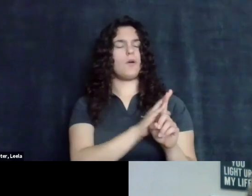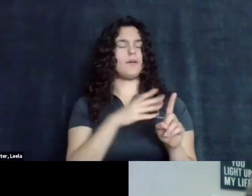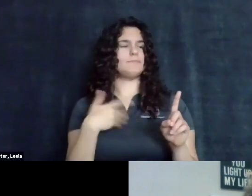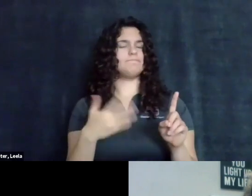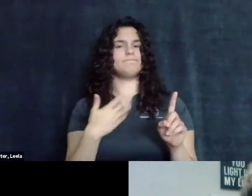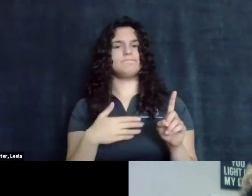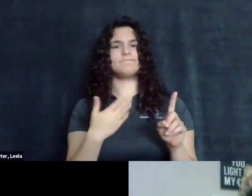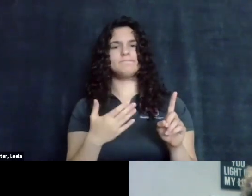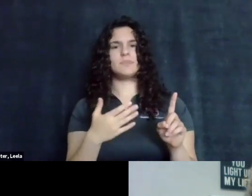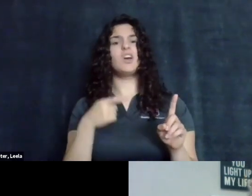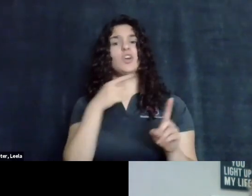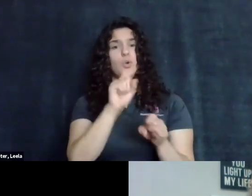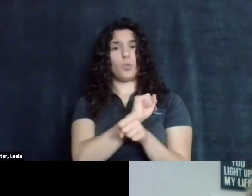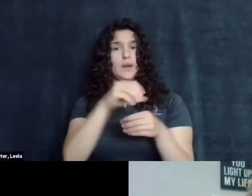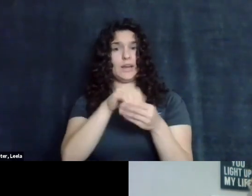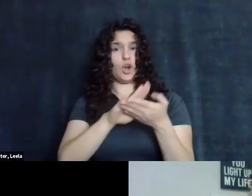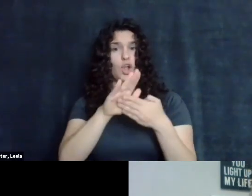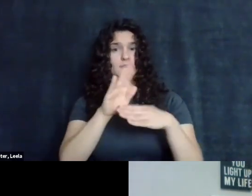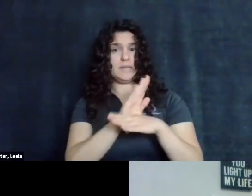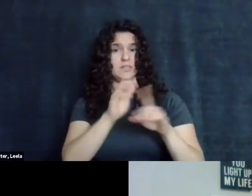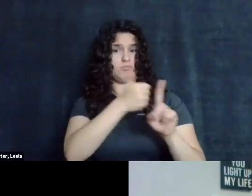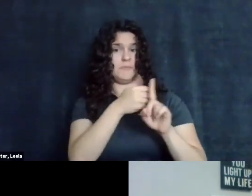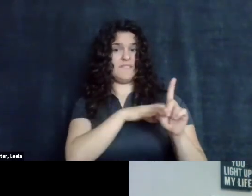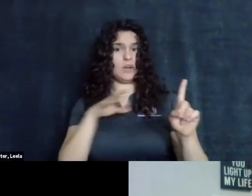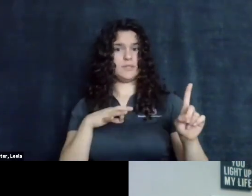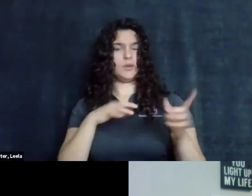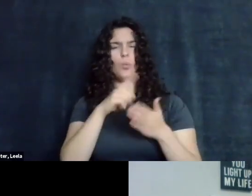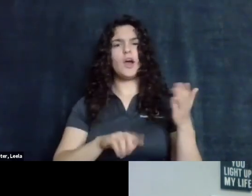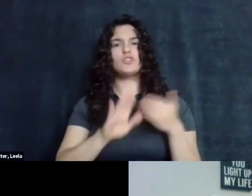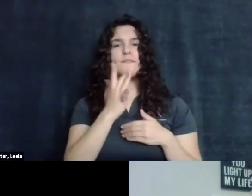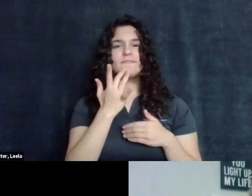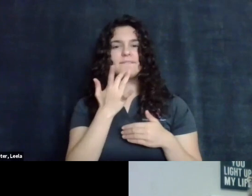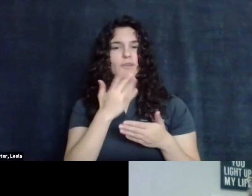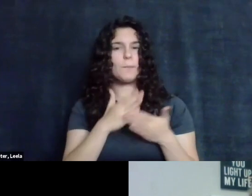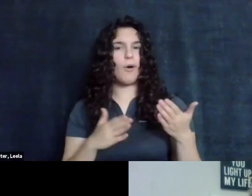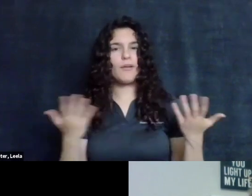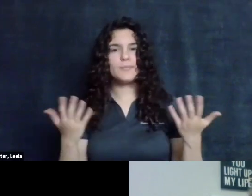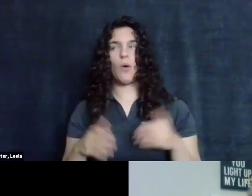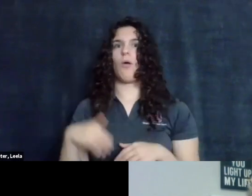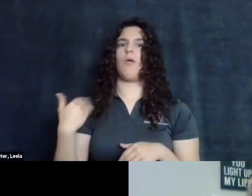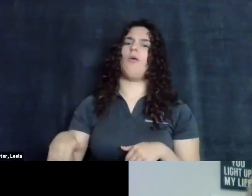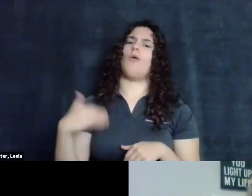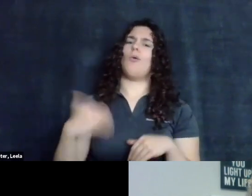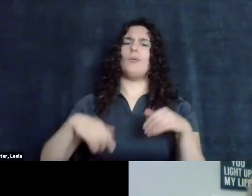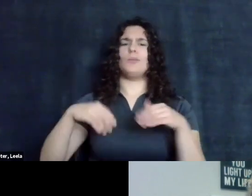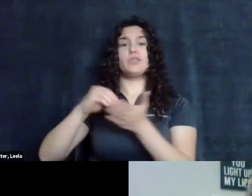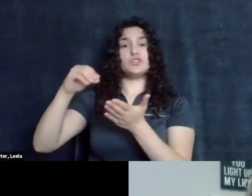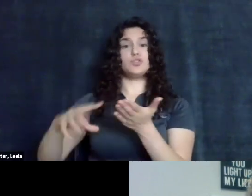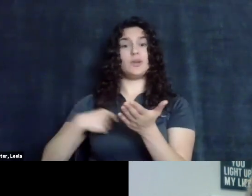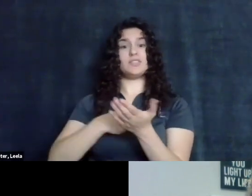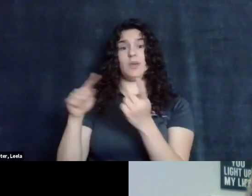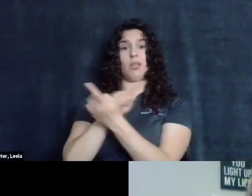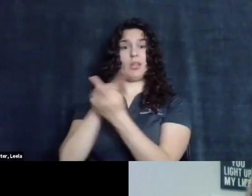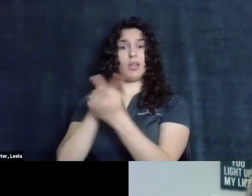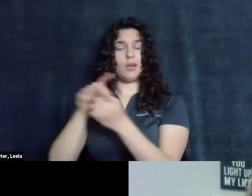a faculty member within the College of Business? I think there's a great variety in the students we see